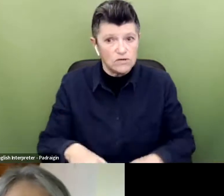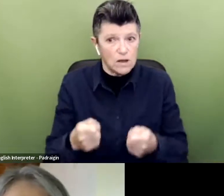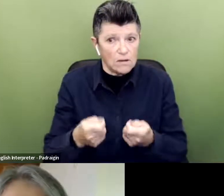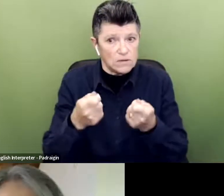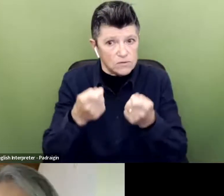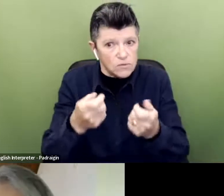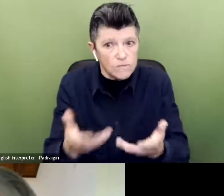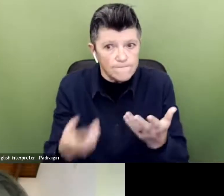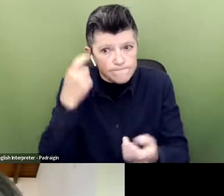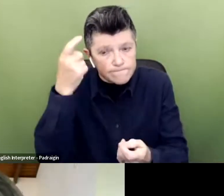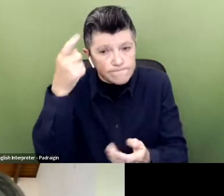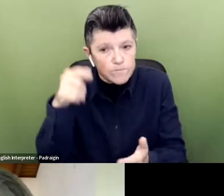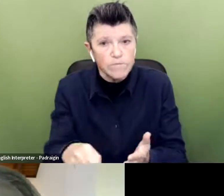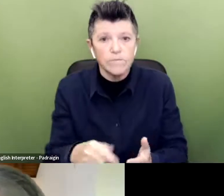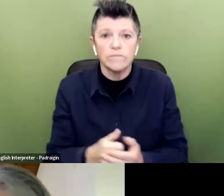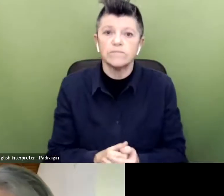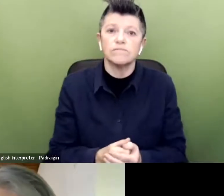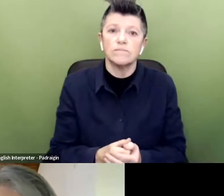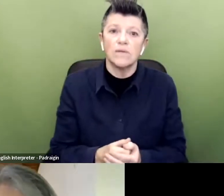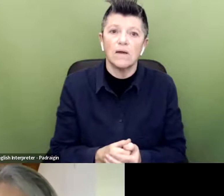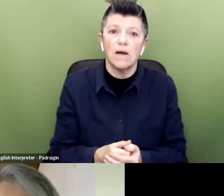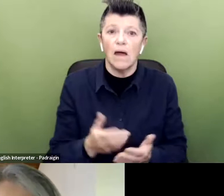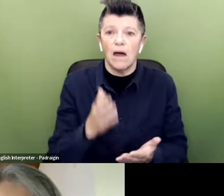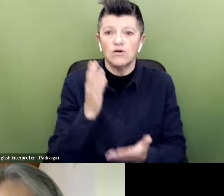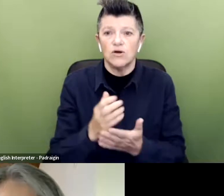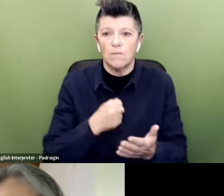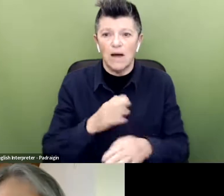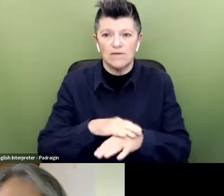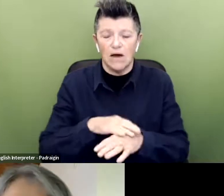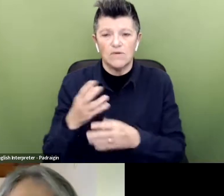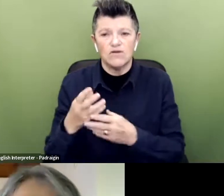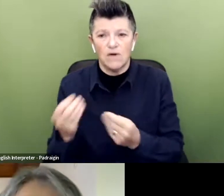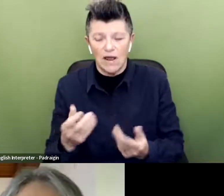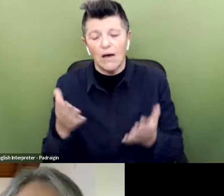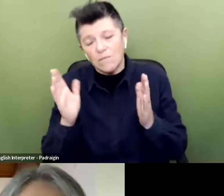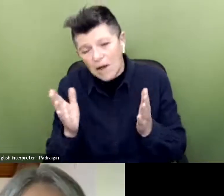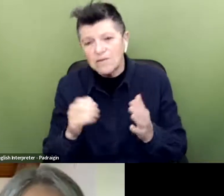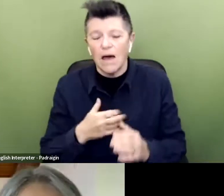like to, I suspect I'm running out of my time. I'd like to